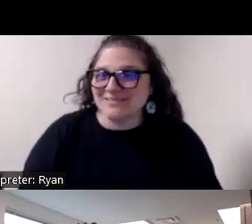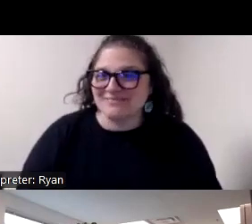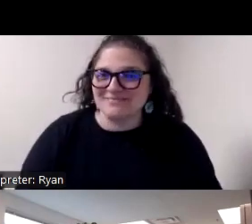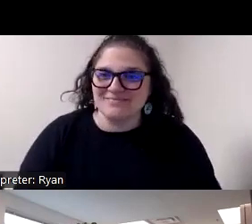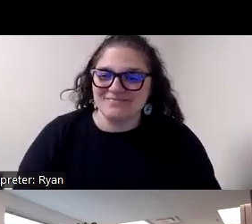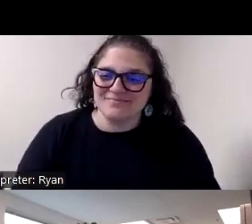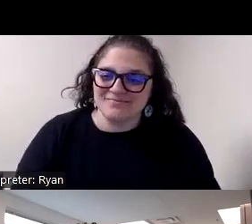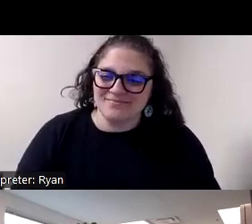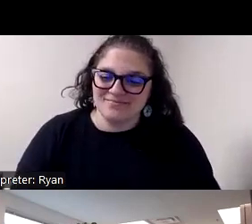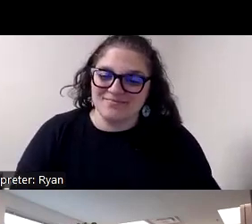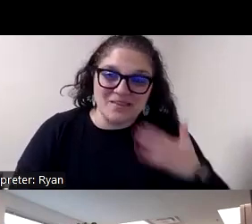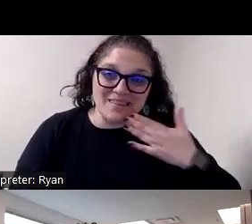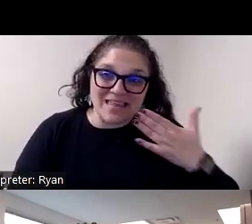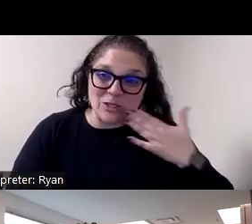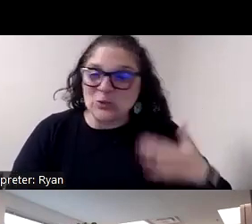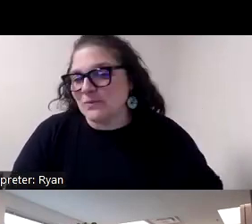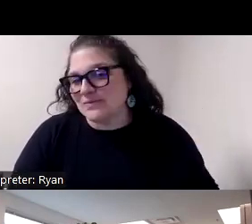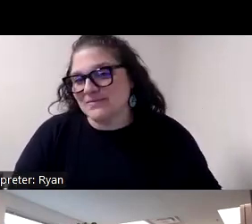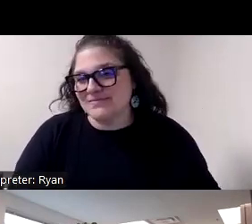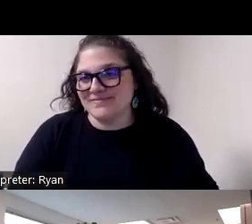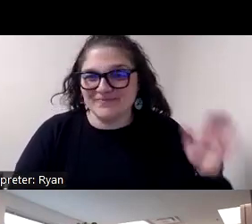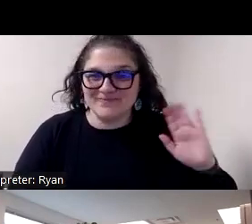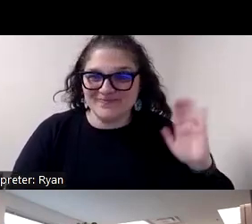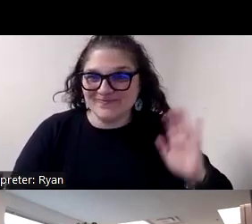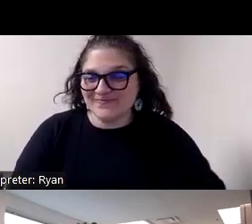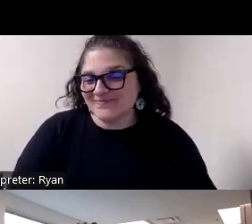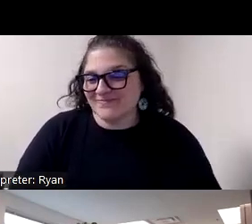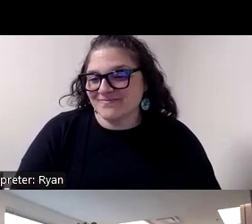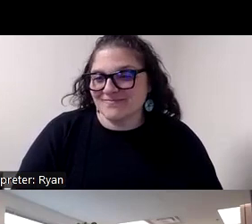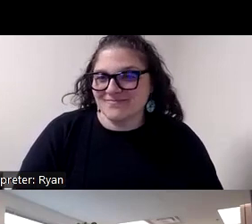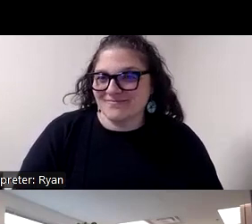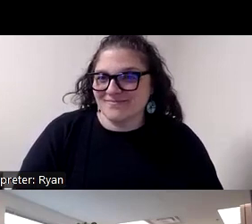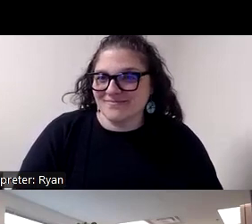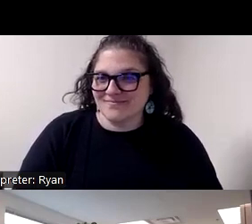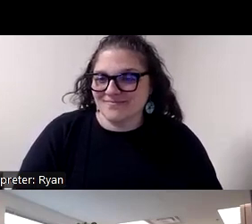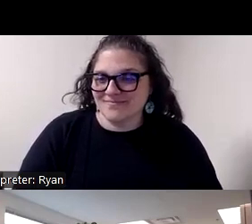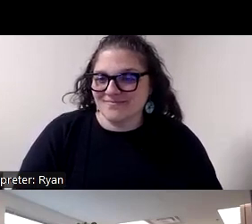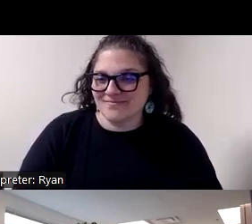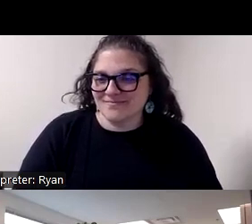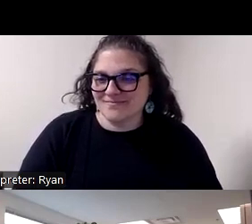Thanks, Sierra. Appreciate it. Alrighty. Take care, all.